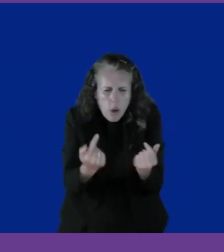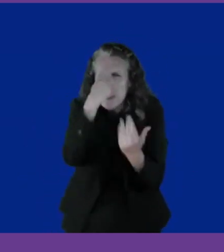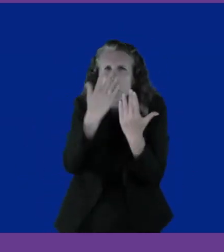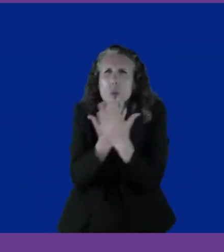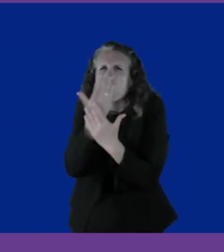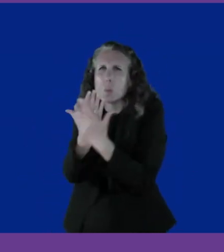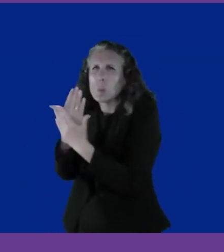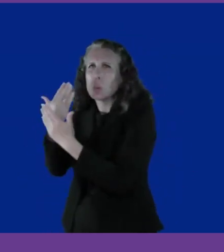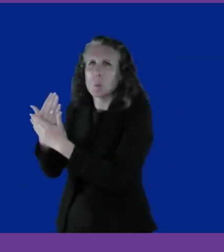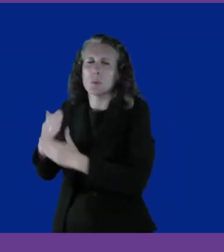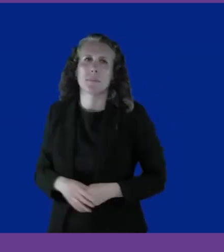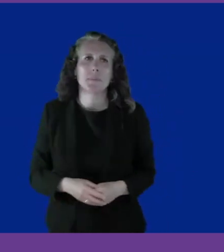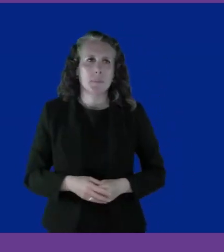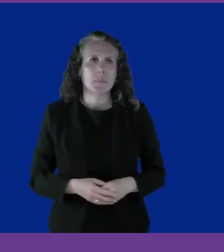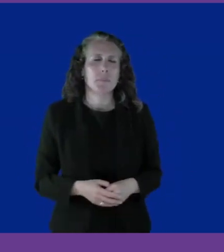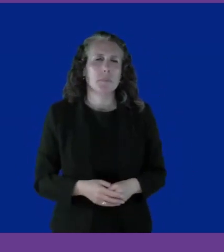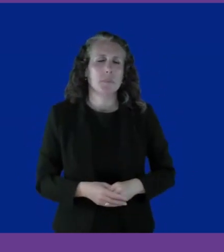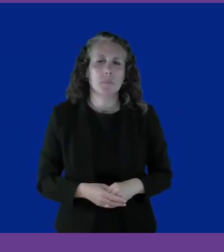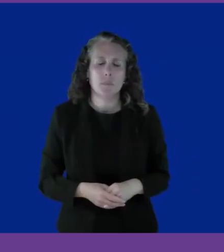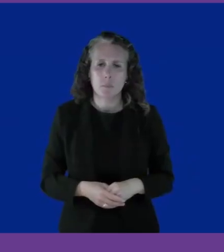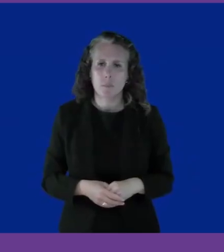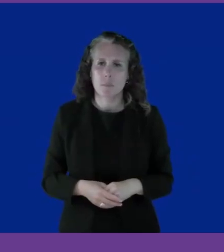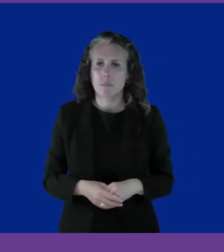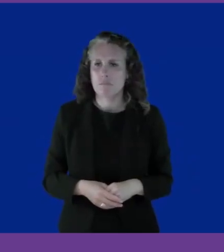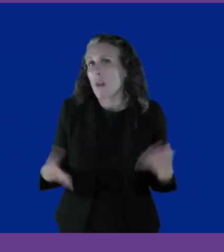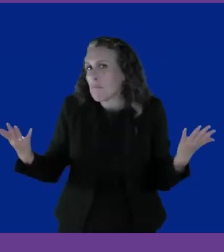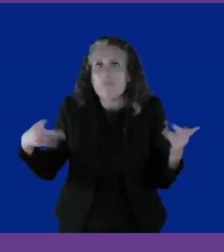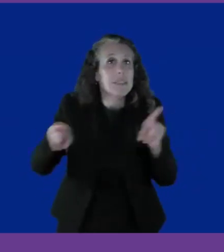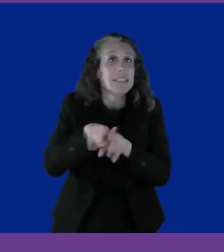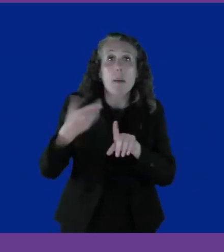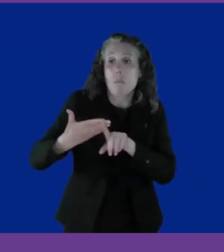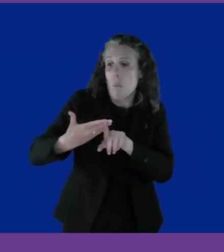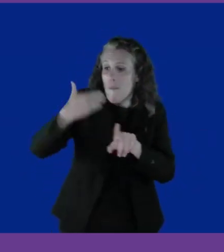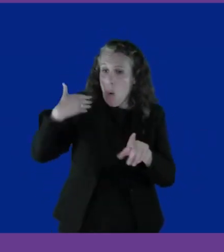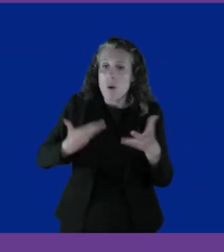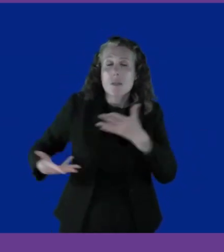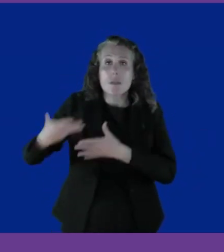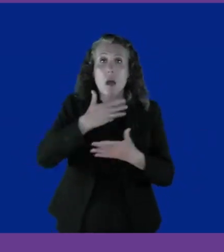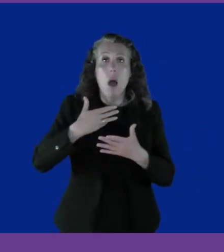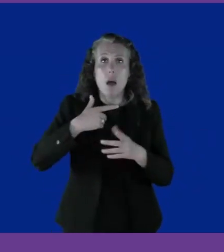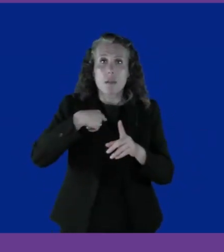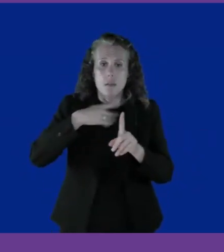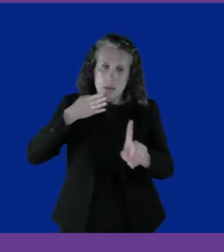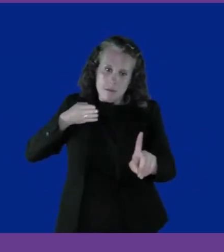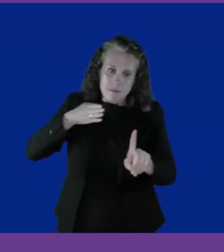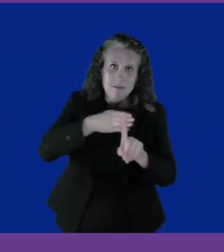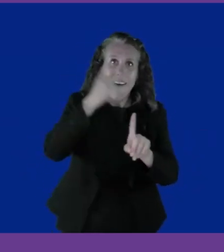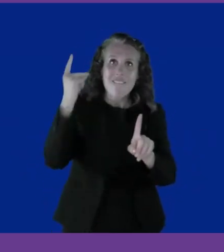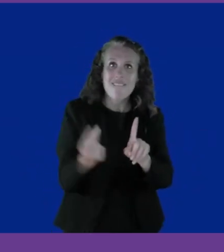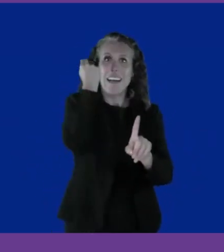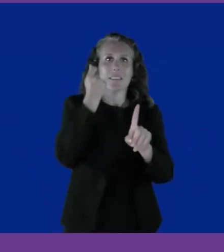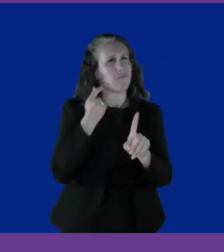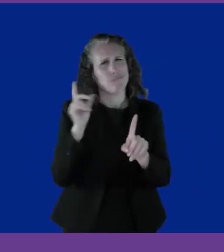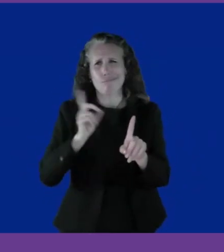and also to learn because, as we were discussing before, I mean, this is a journey, so we always need to